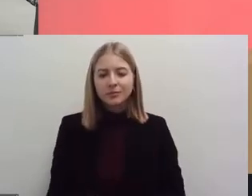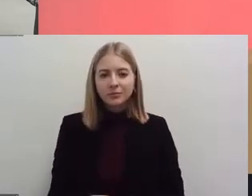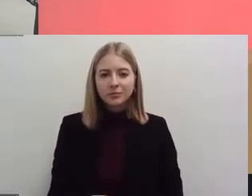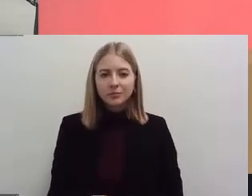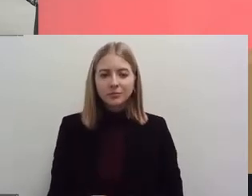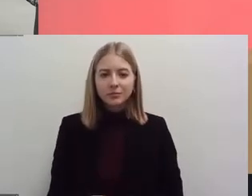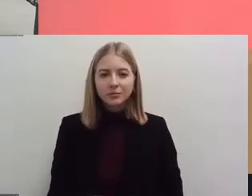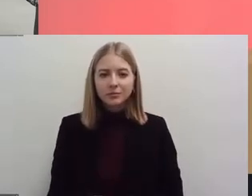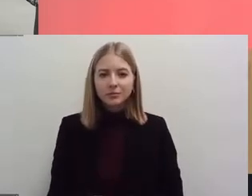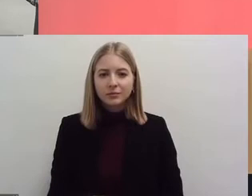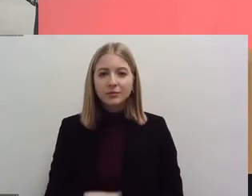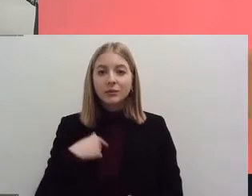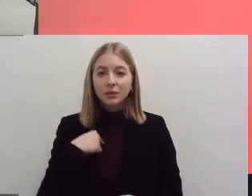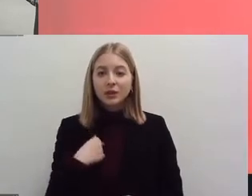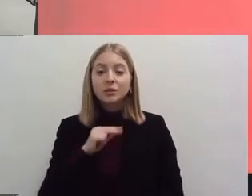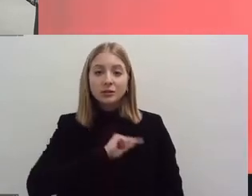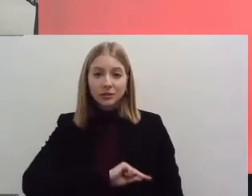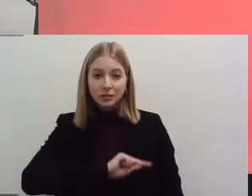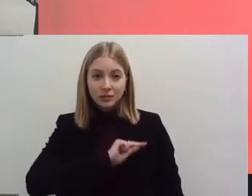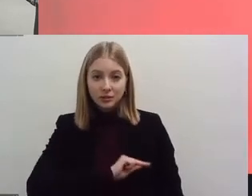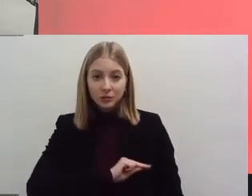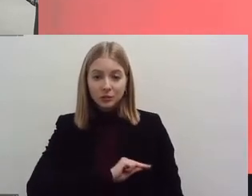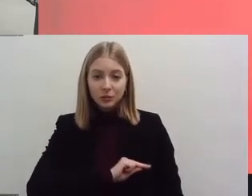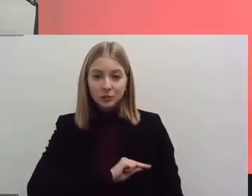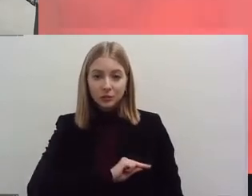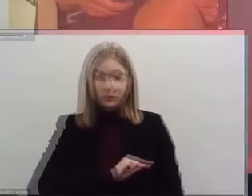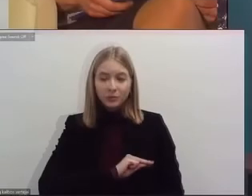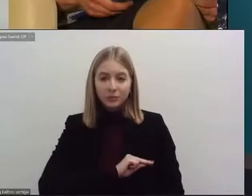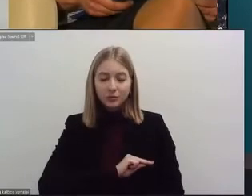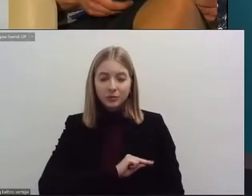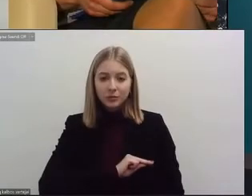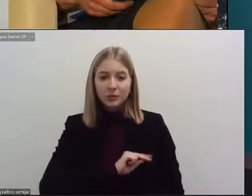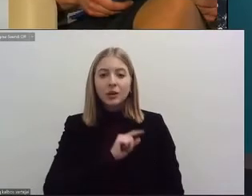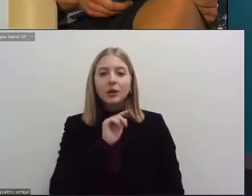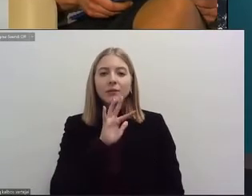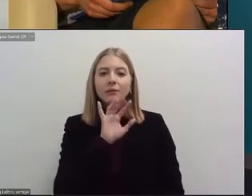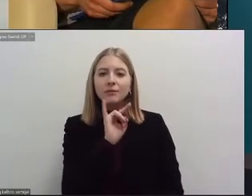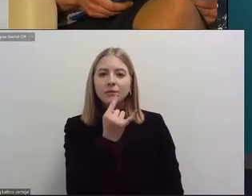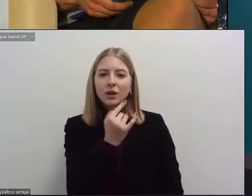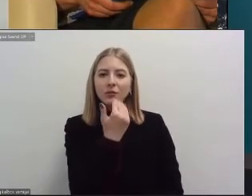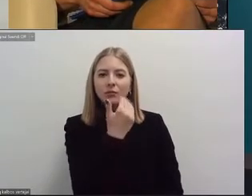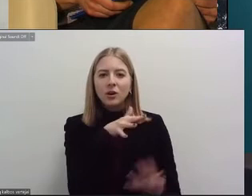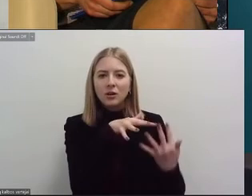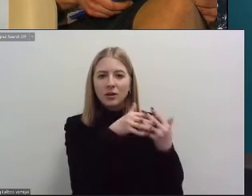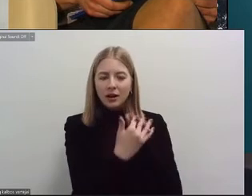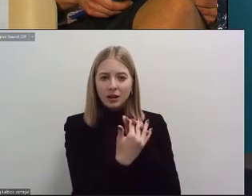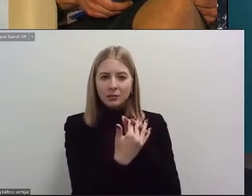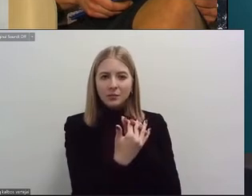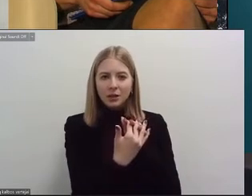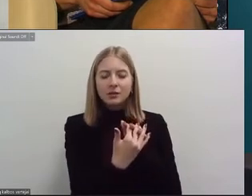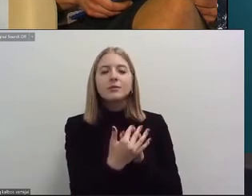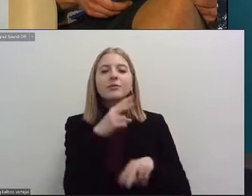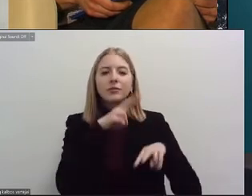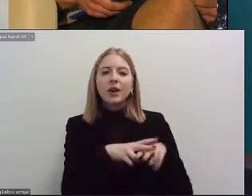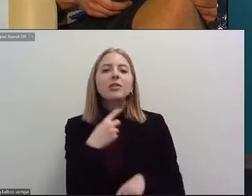center provided by SOS Children's Villages in Latvia. So almost 5 years ago, we created